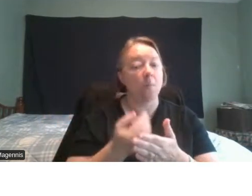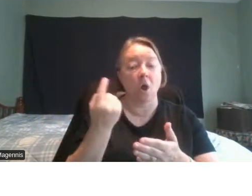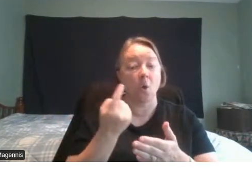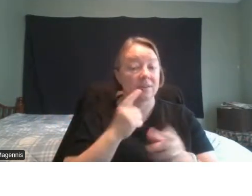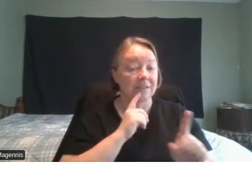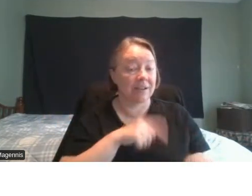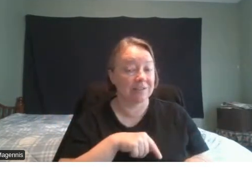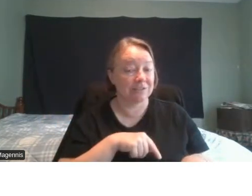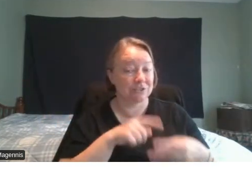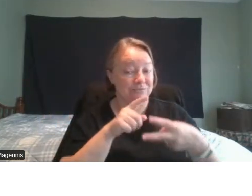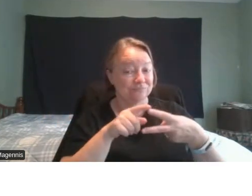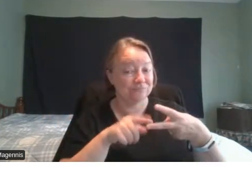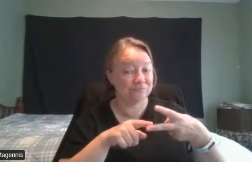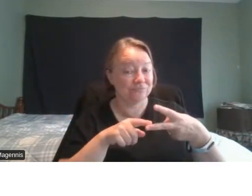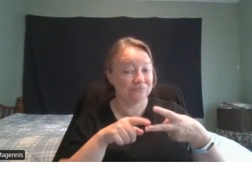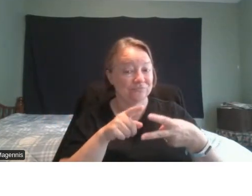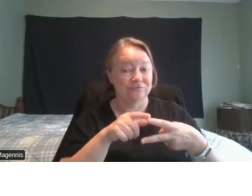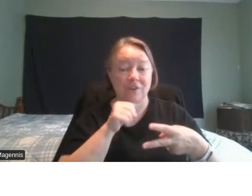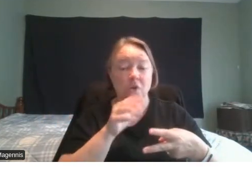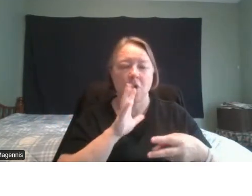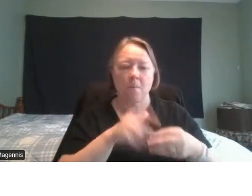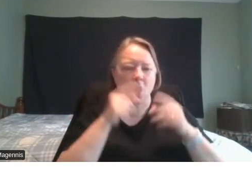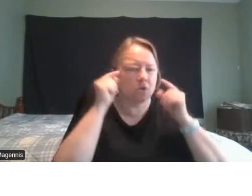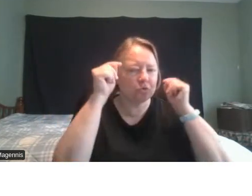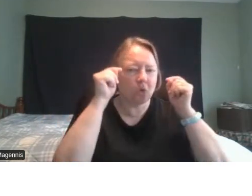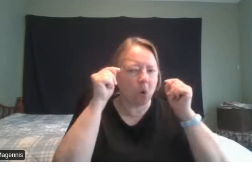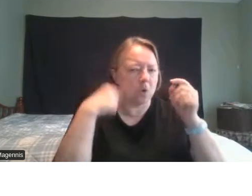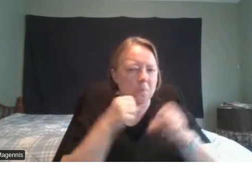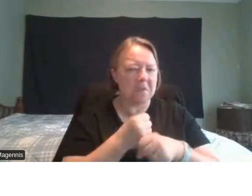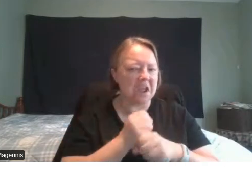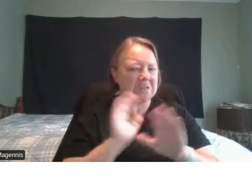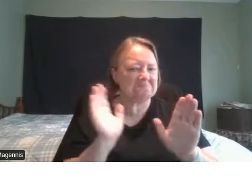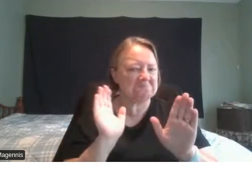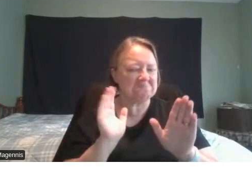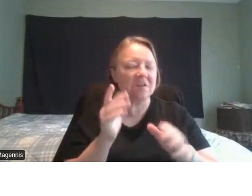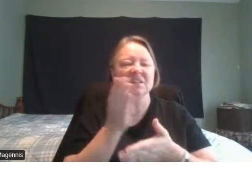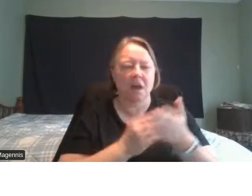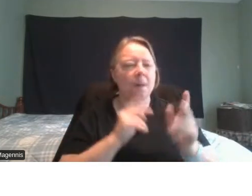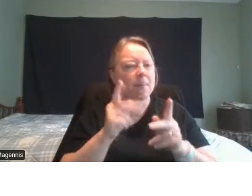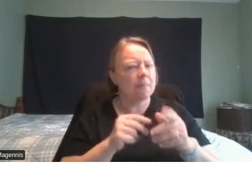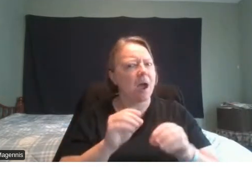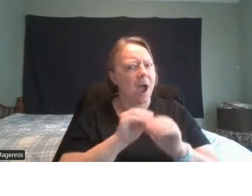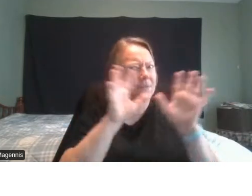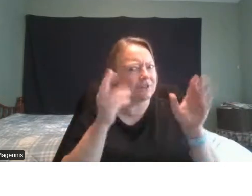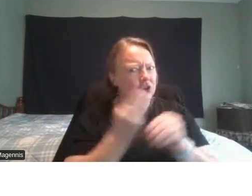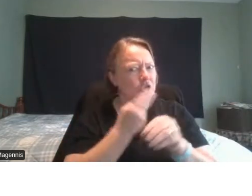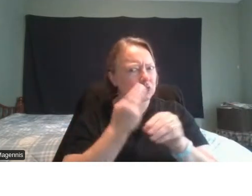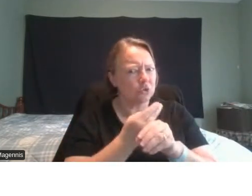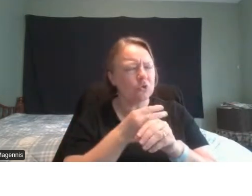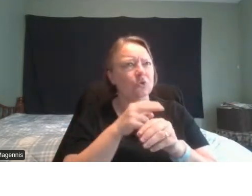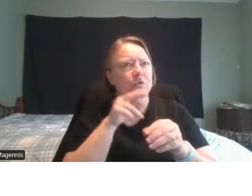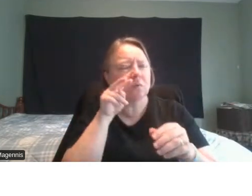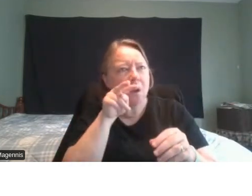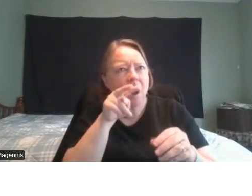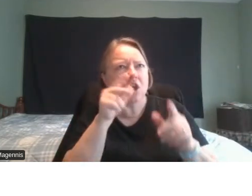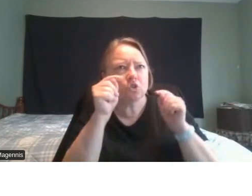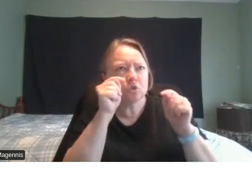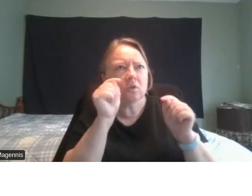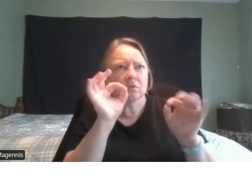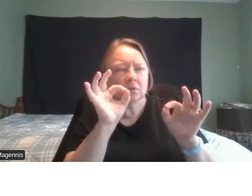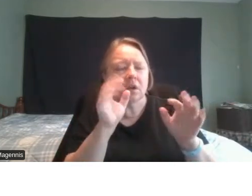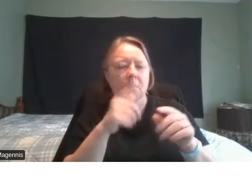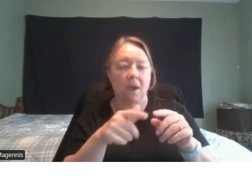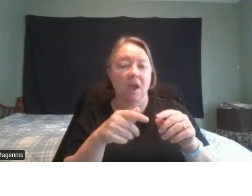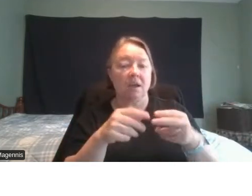two things. They don't talk about the tutorials we created, although some people obviously use them and find them helpful. But the top